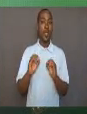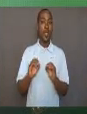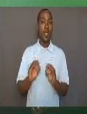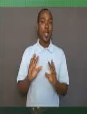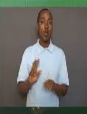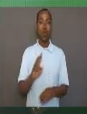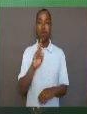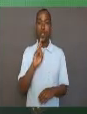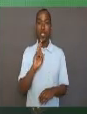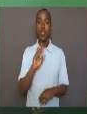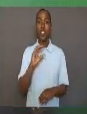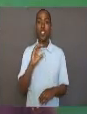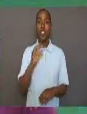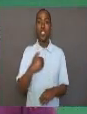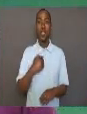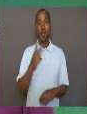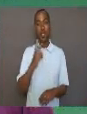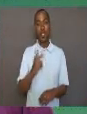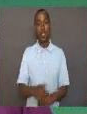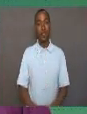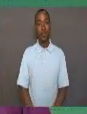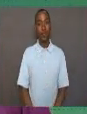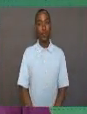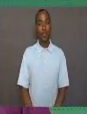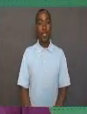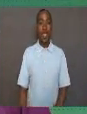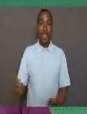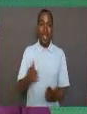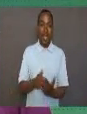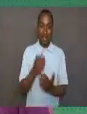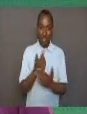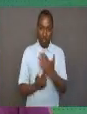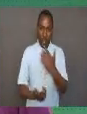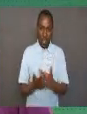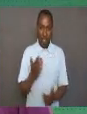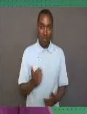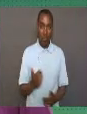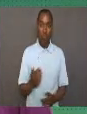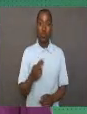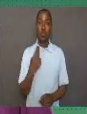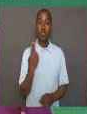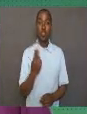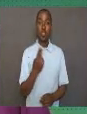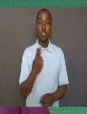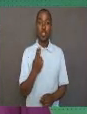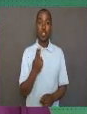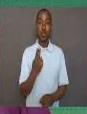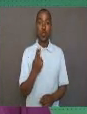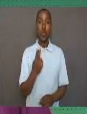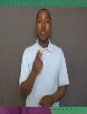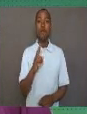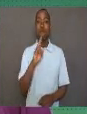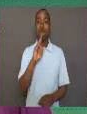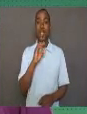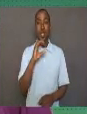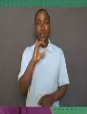contain vitamin C. We also discussed the benefits that vitamin